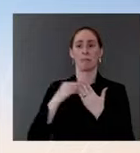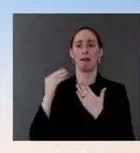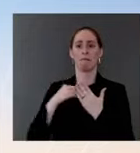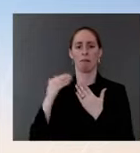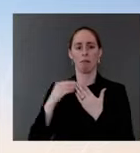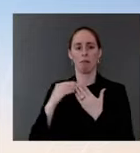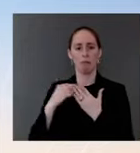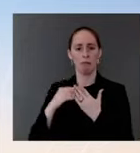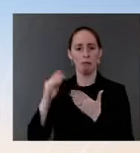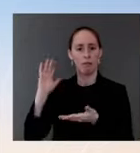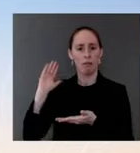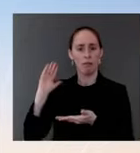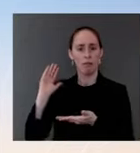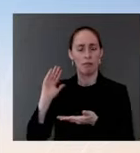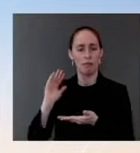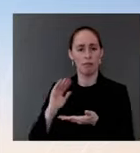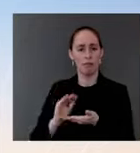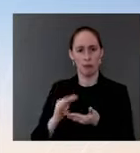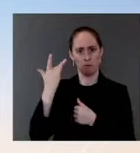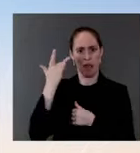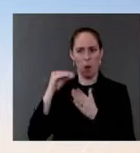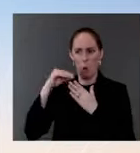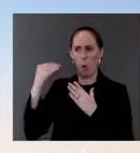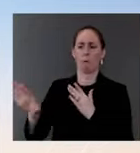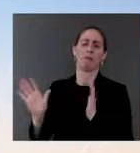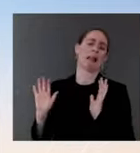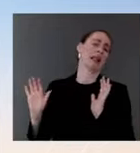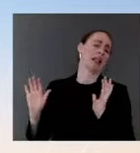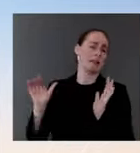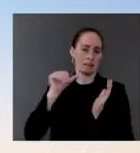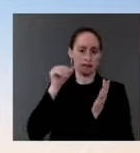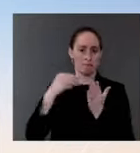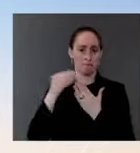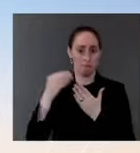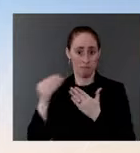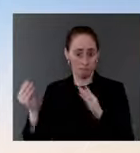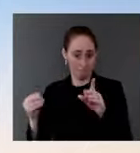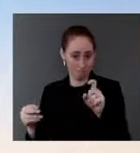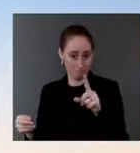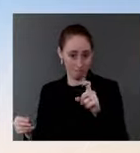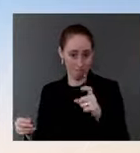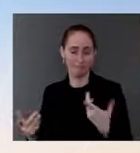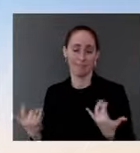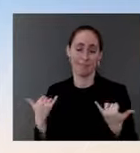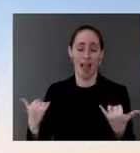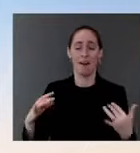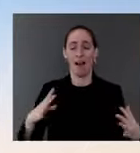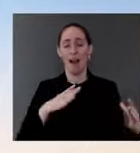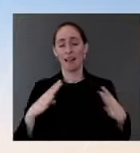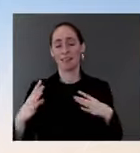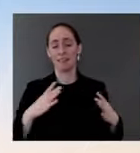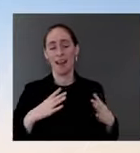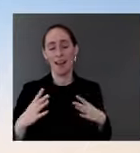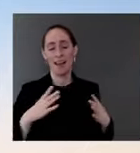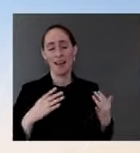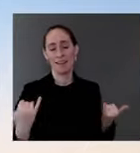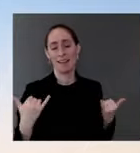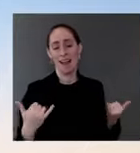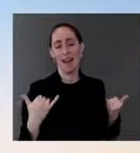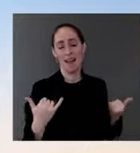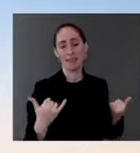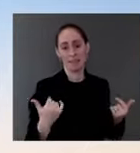the holiday season right now, so without being an economist, I suspect that retail sales are often up around the holiday season as people